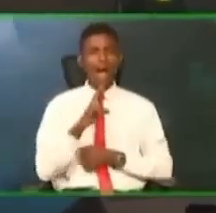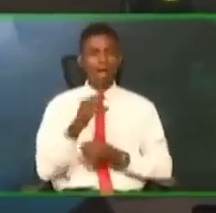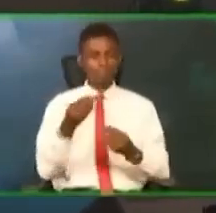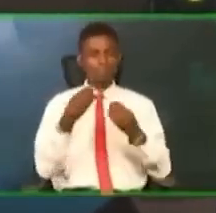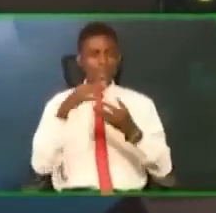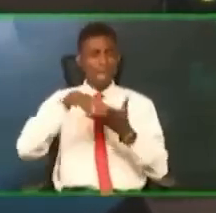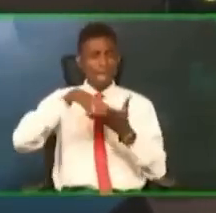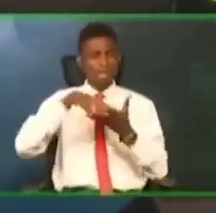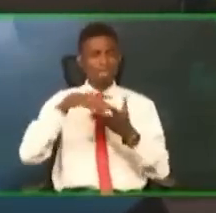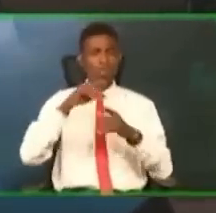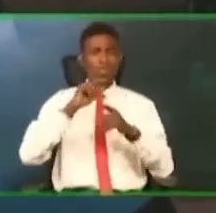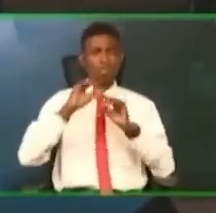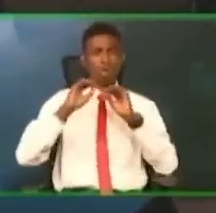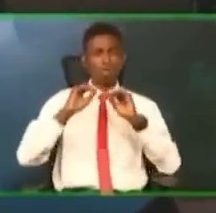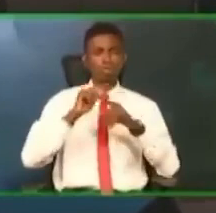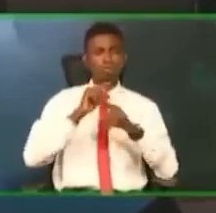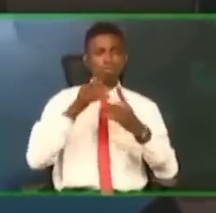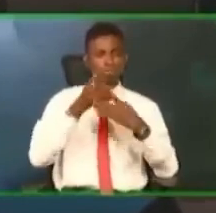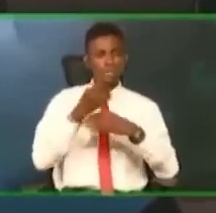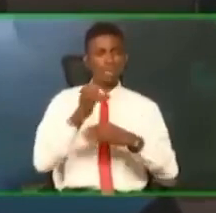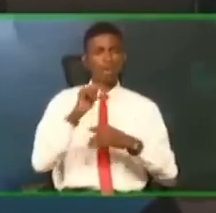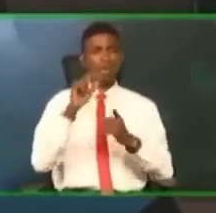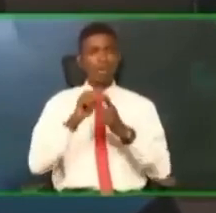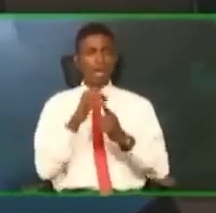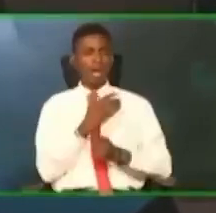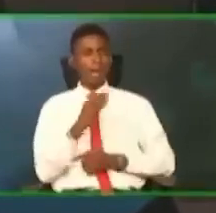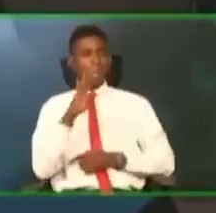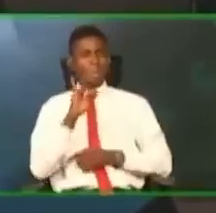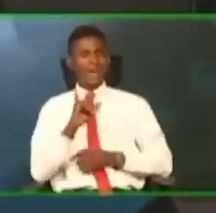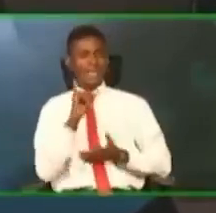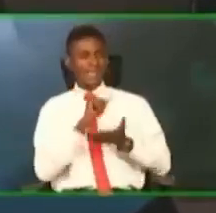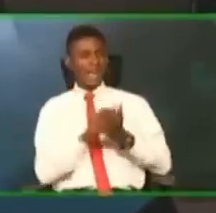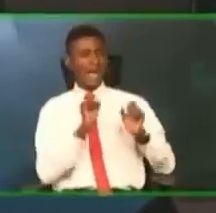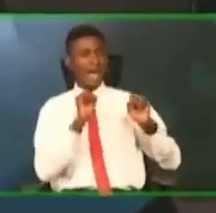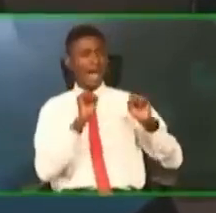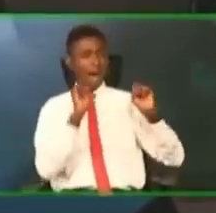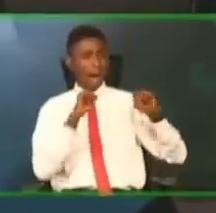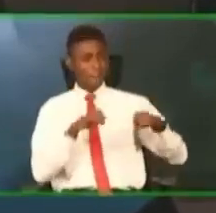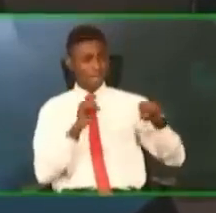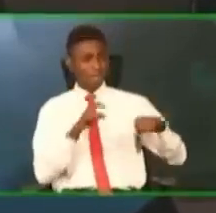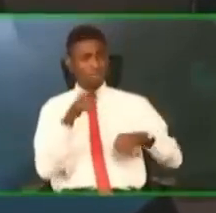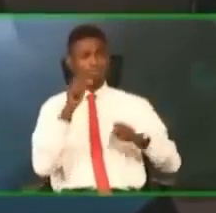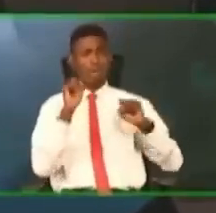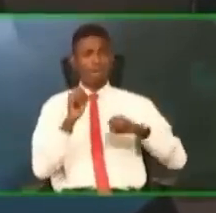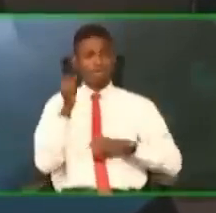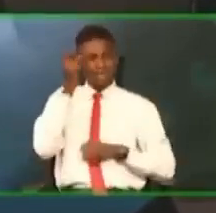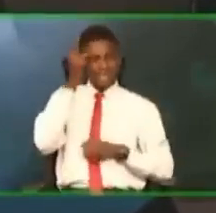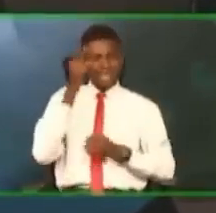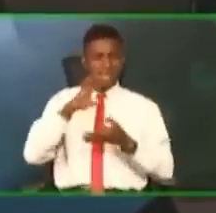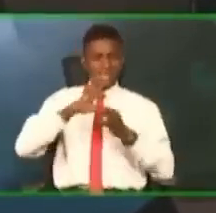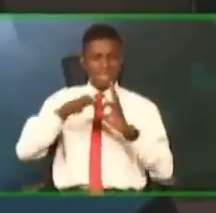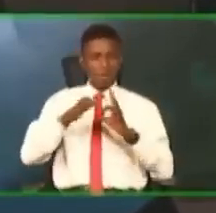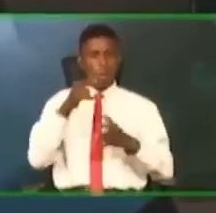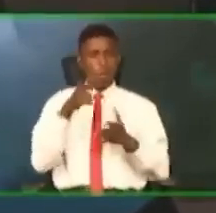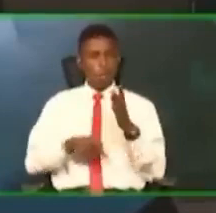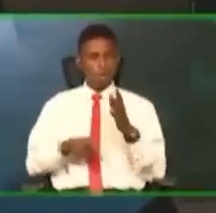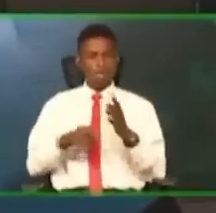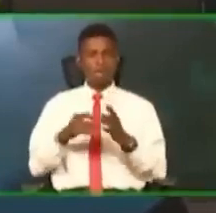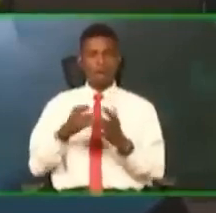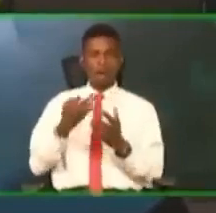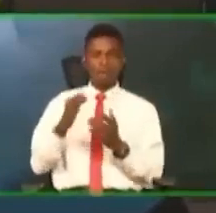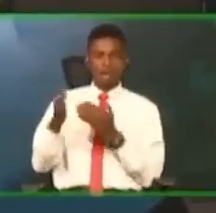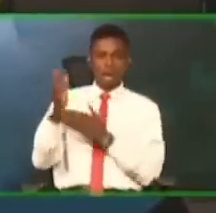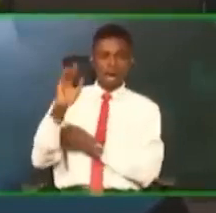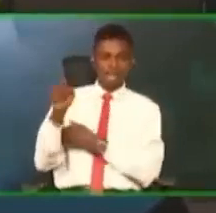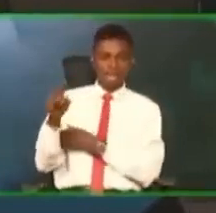of that stability, you can decipher by the character of scripture what is of God and what is not. For the